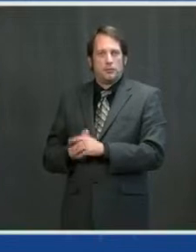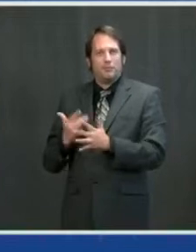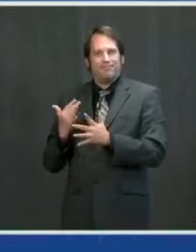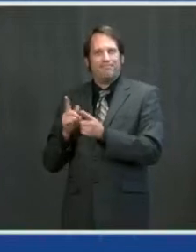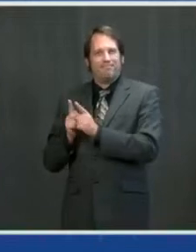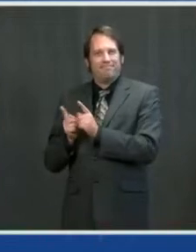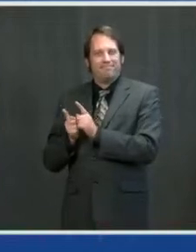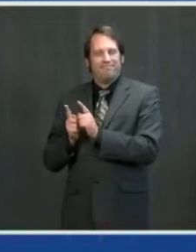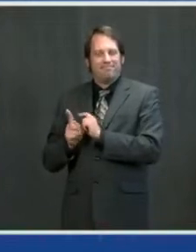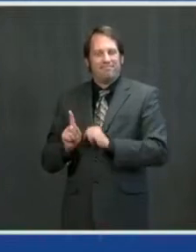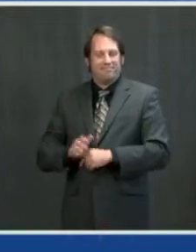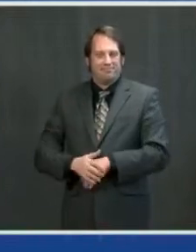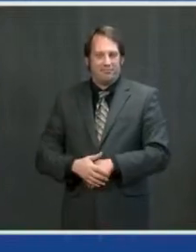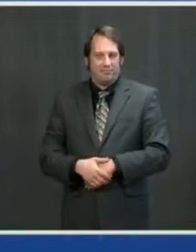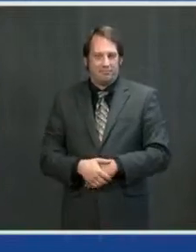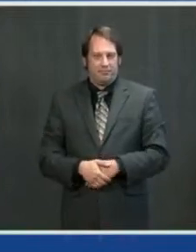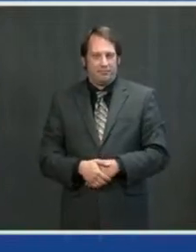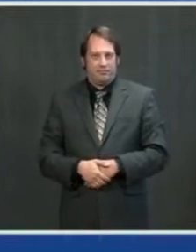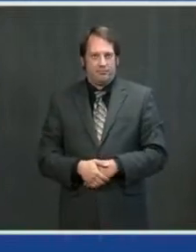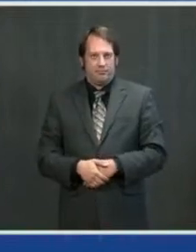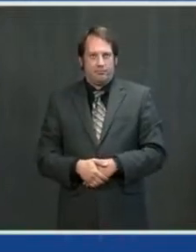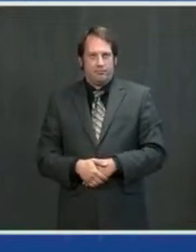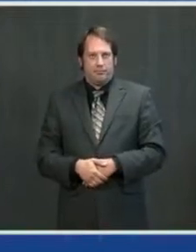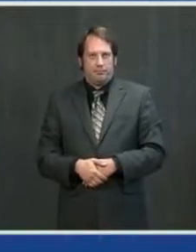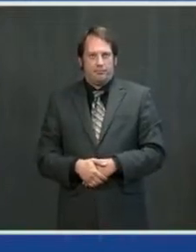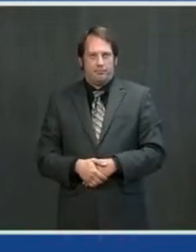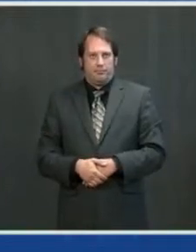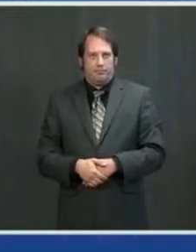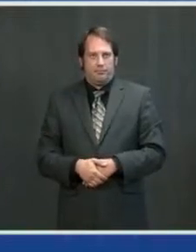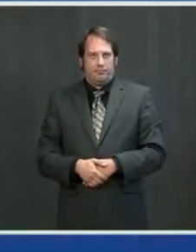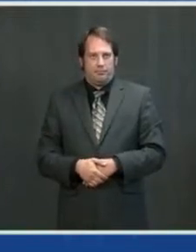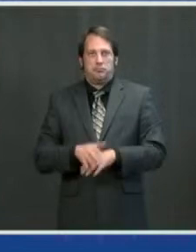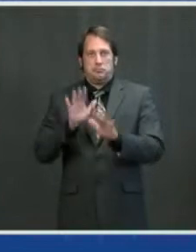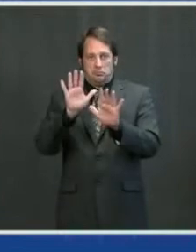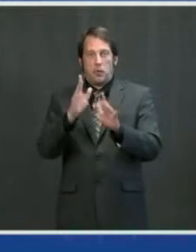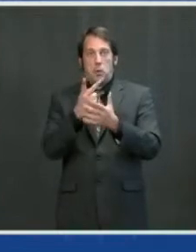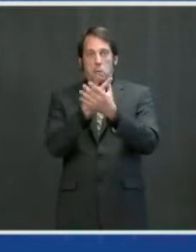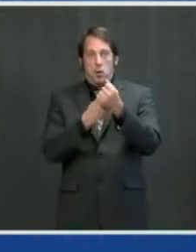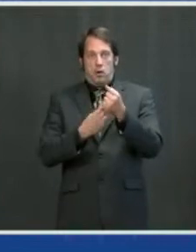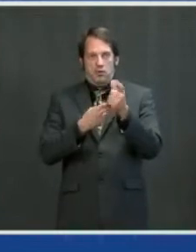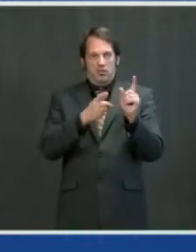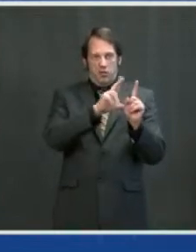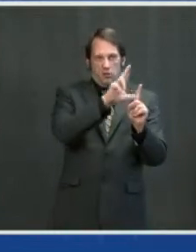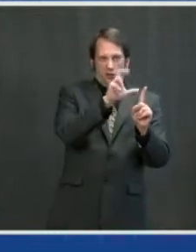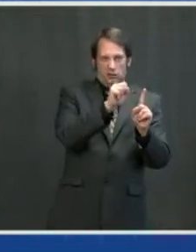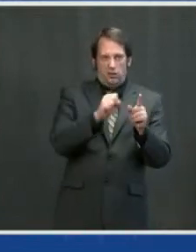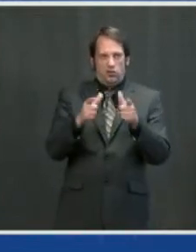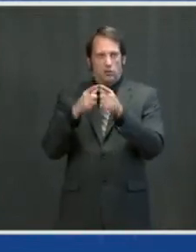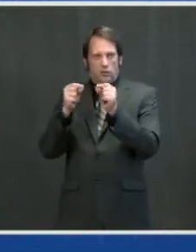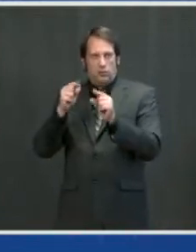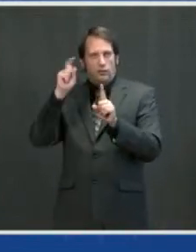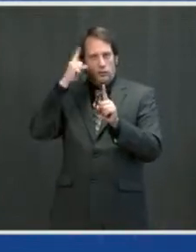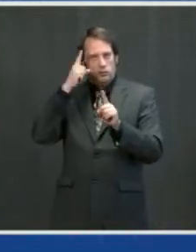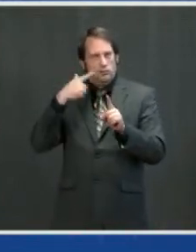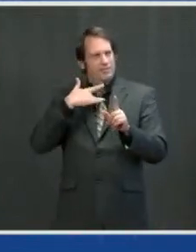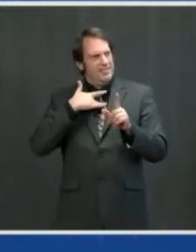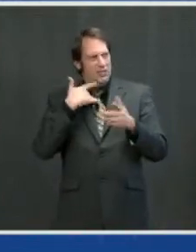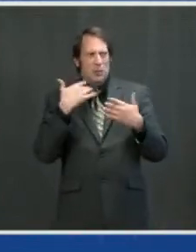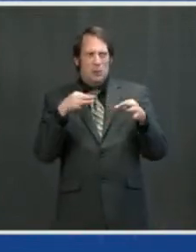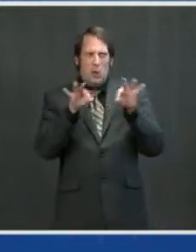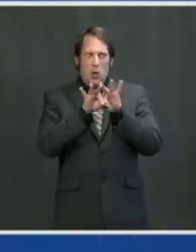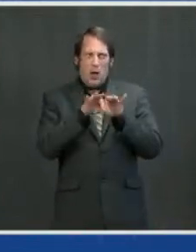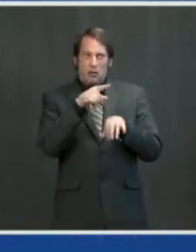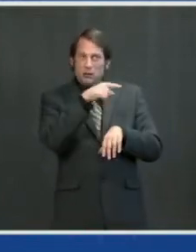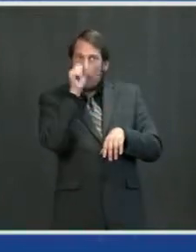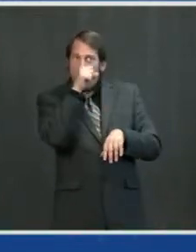consider that peace and stability of Taiwan is of great importance, and that had been the agreement between the two countries. What kind of